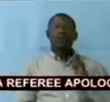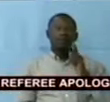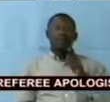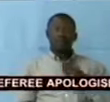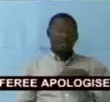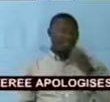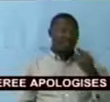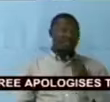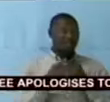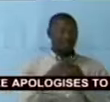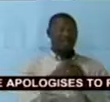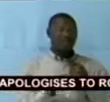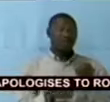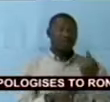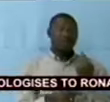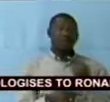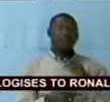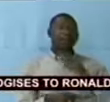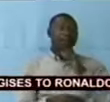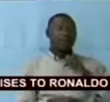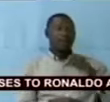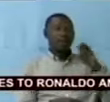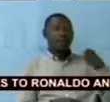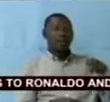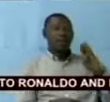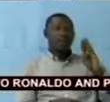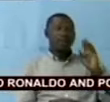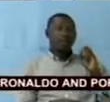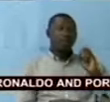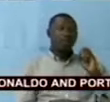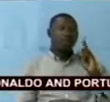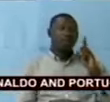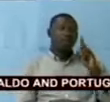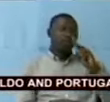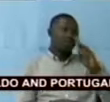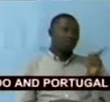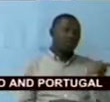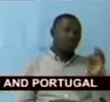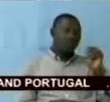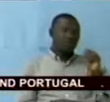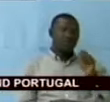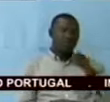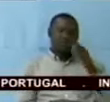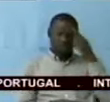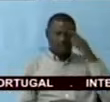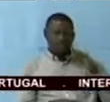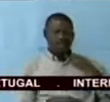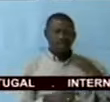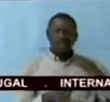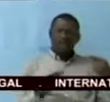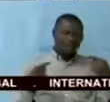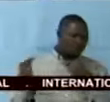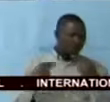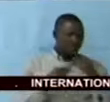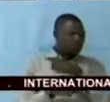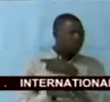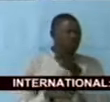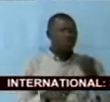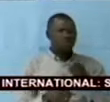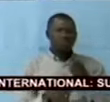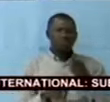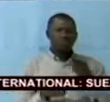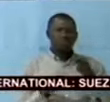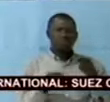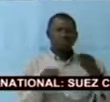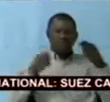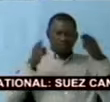that, Mr. Mboge, legally speaking, you could argue that those provisions are redundant because what they seek to